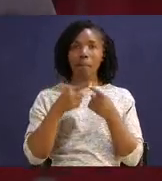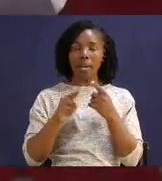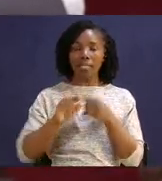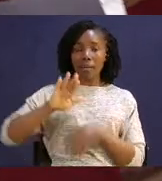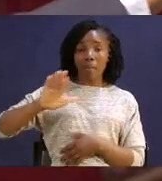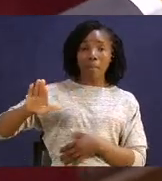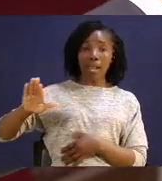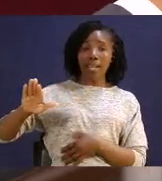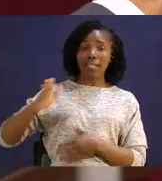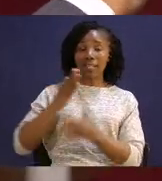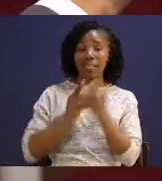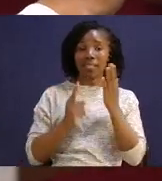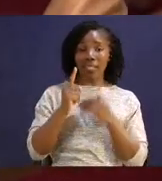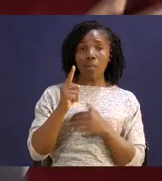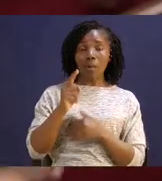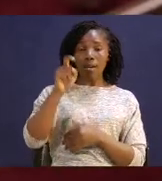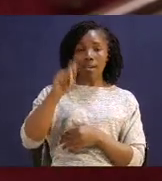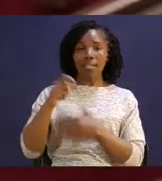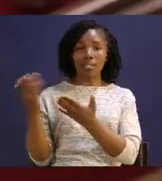Jehovah God.